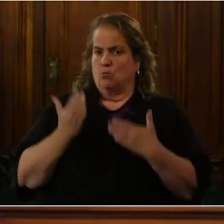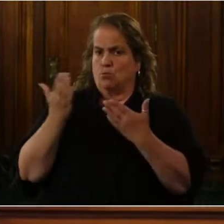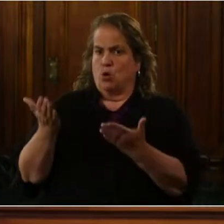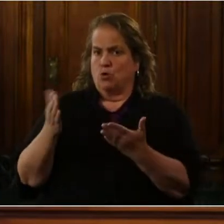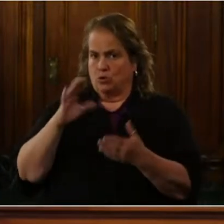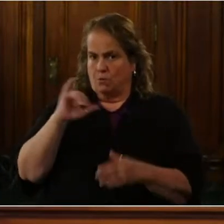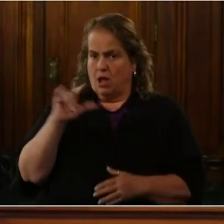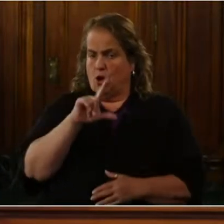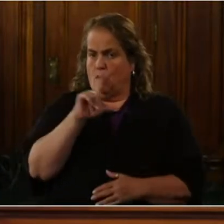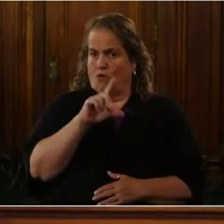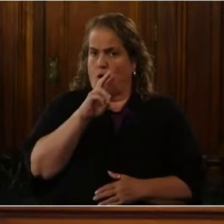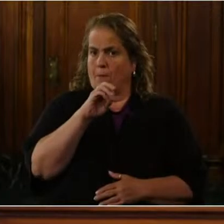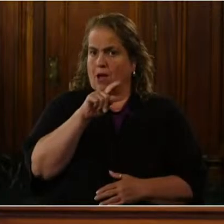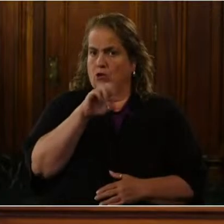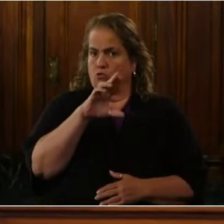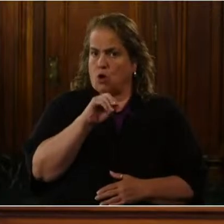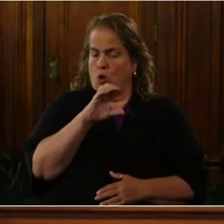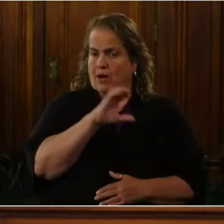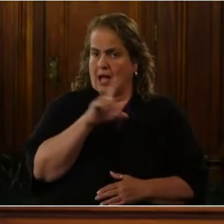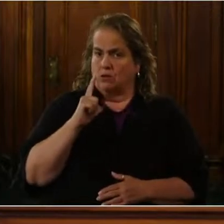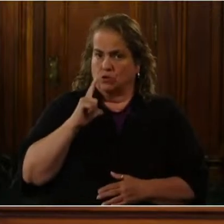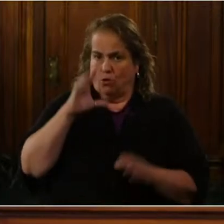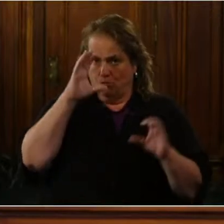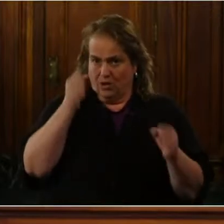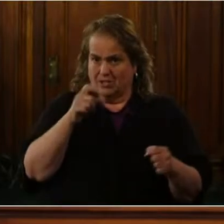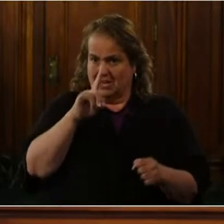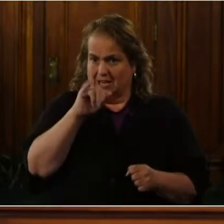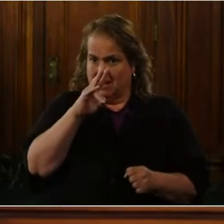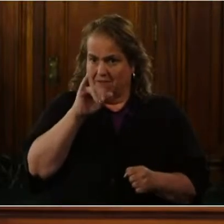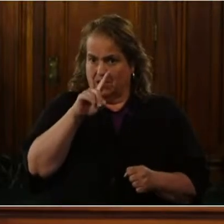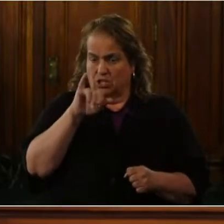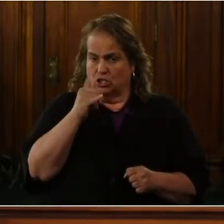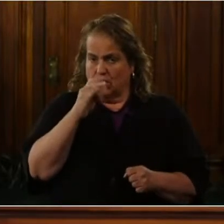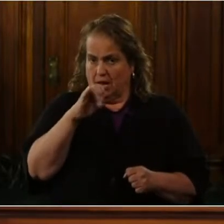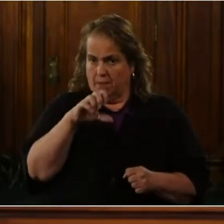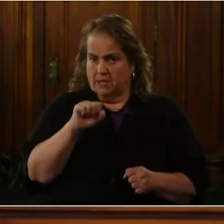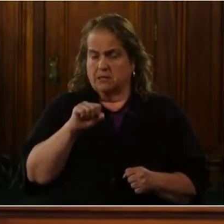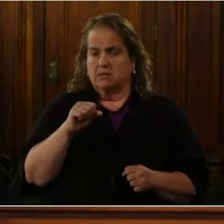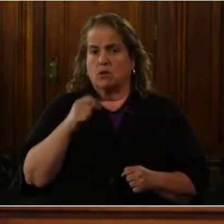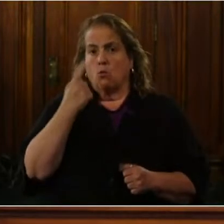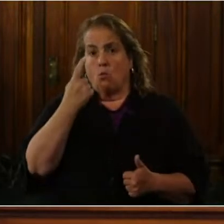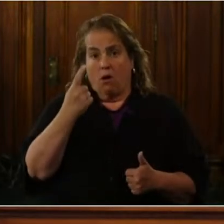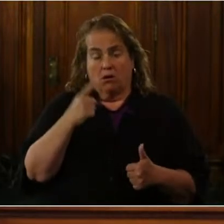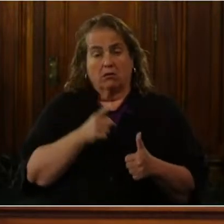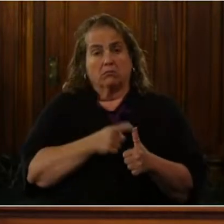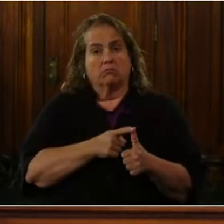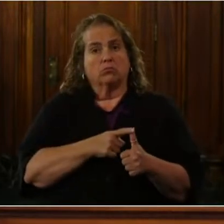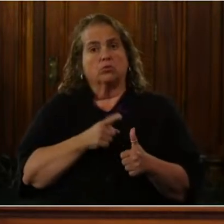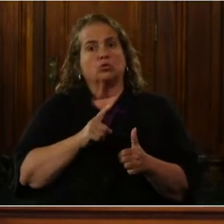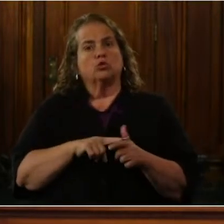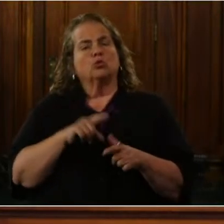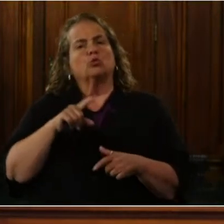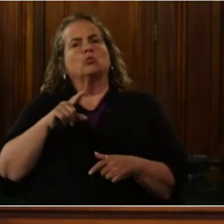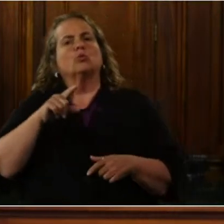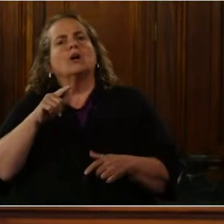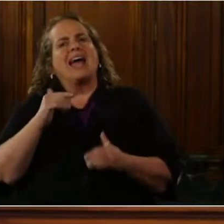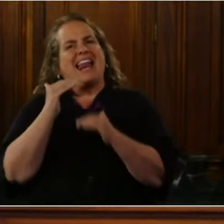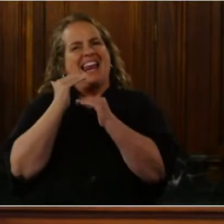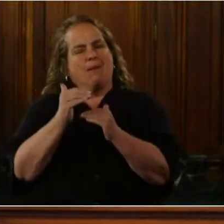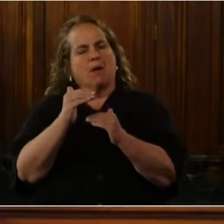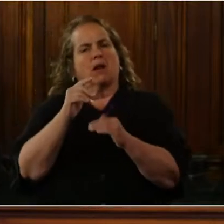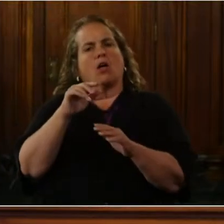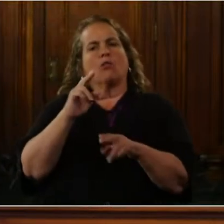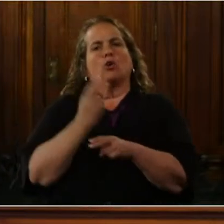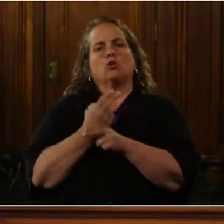Louisville Metro Council President David James today at the committee hearing. One, to legislation that would severely limit the use of